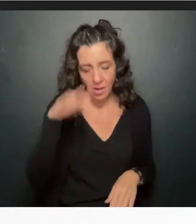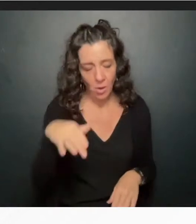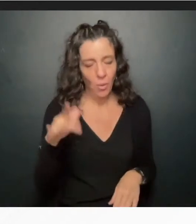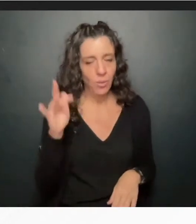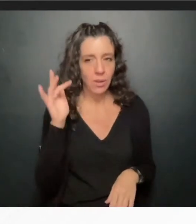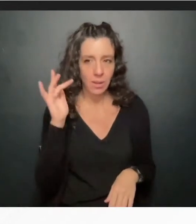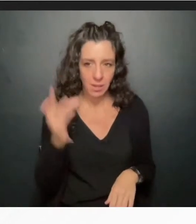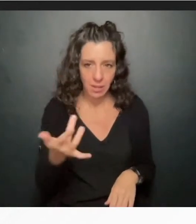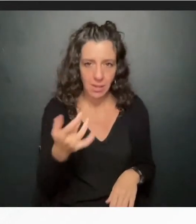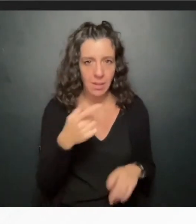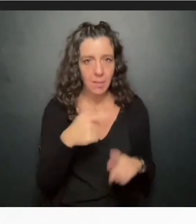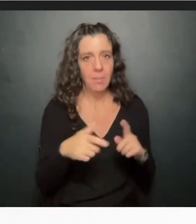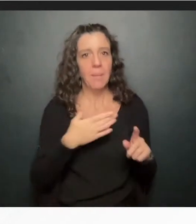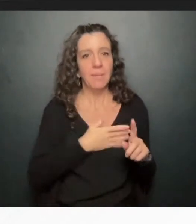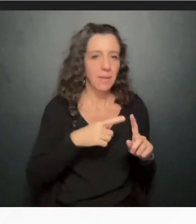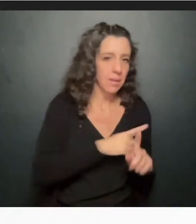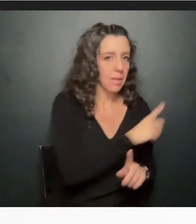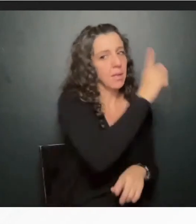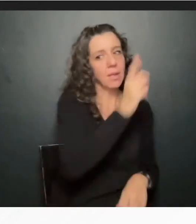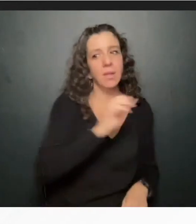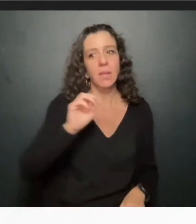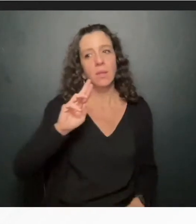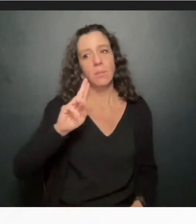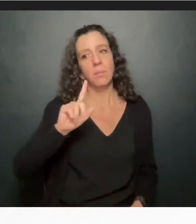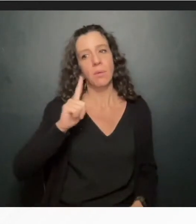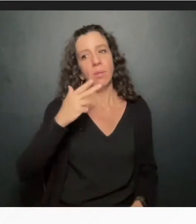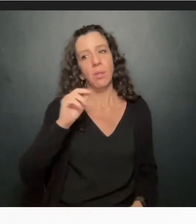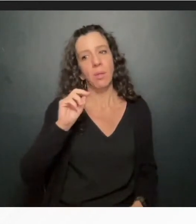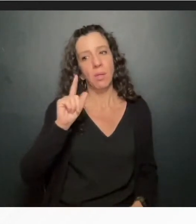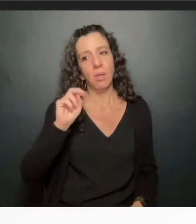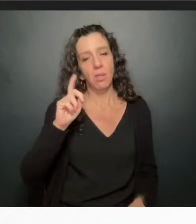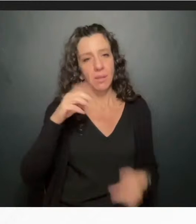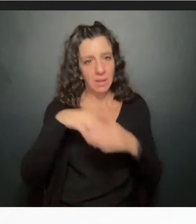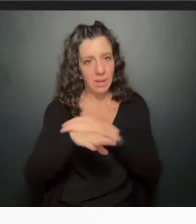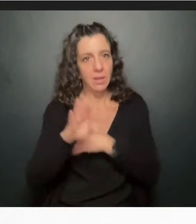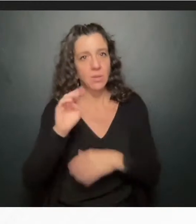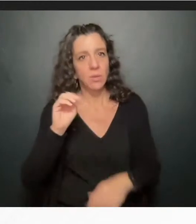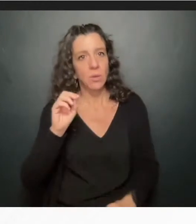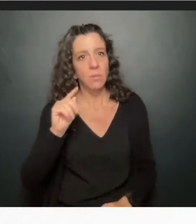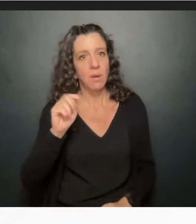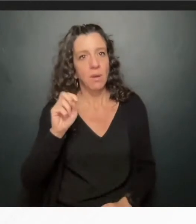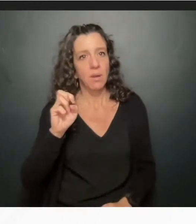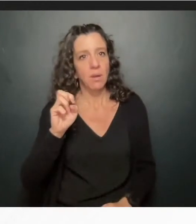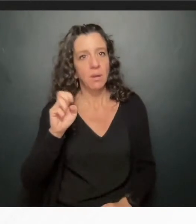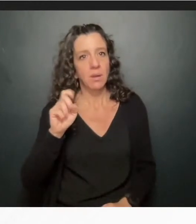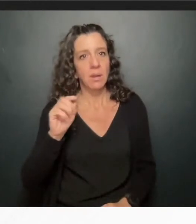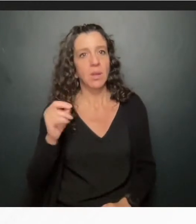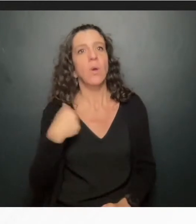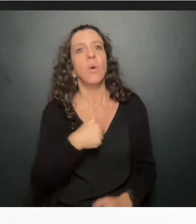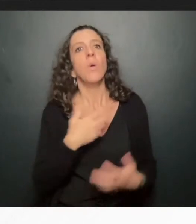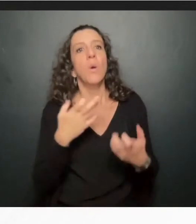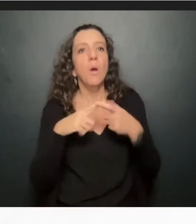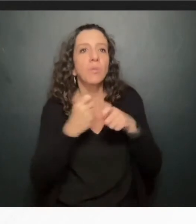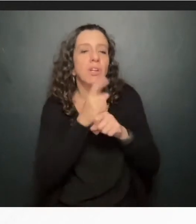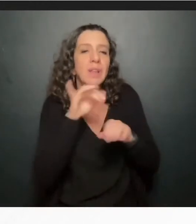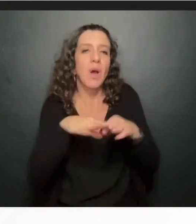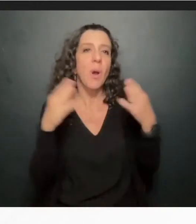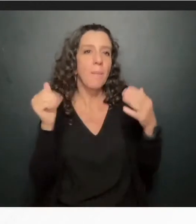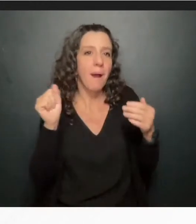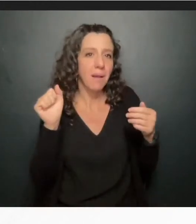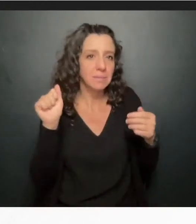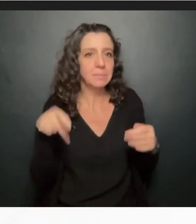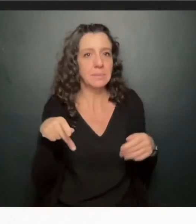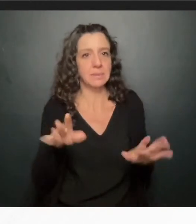but please go through Mulholland into Montanido. We are working diligently to get that open as soon as possible. Thank you.